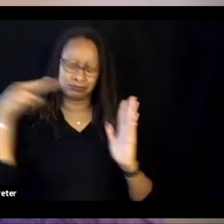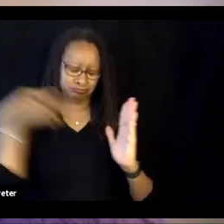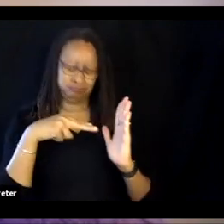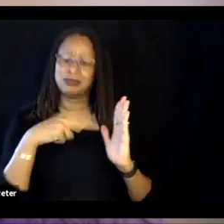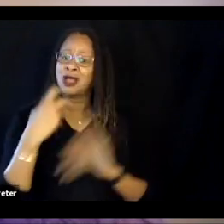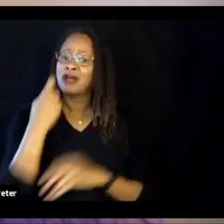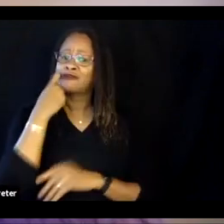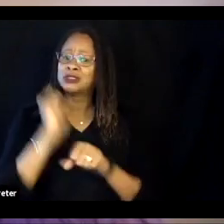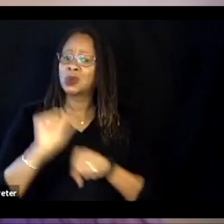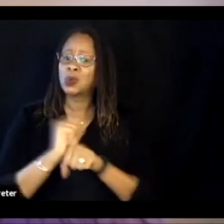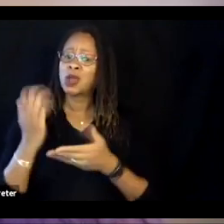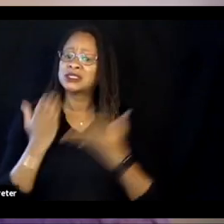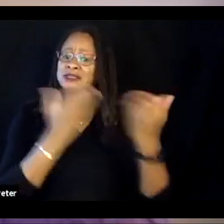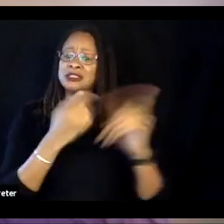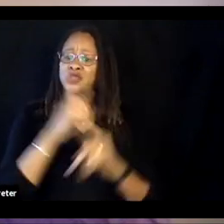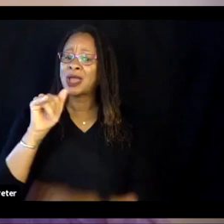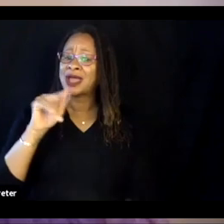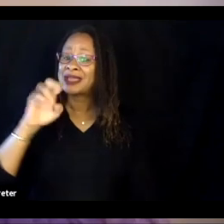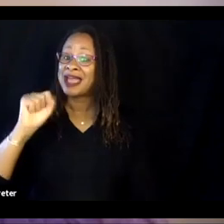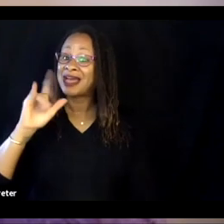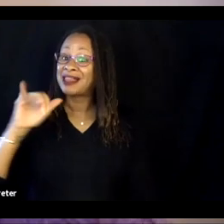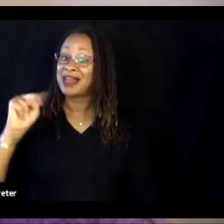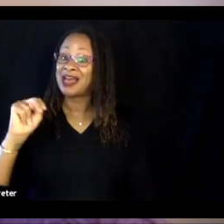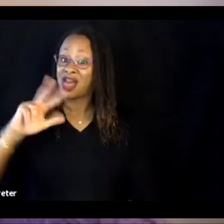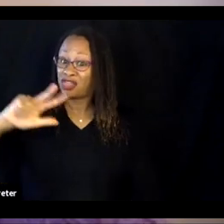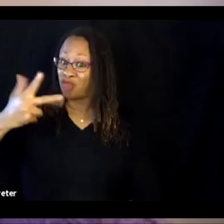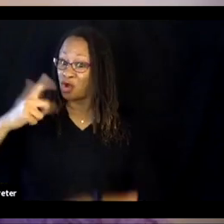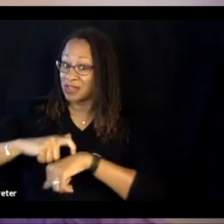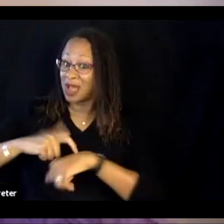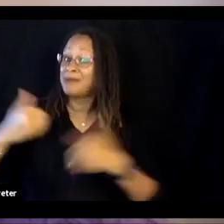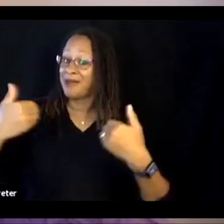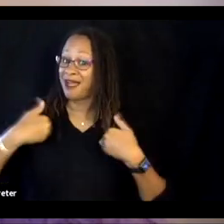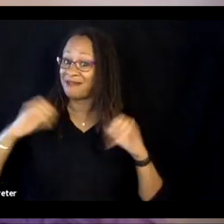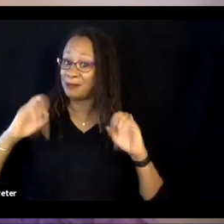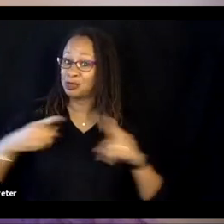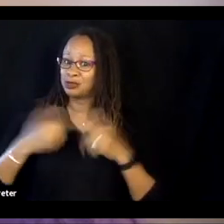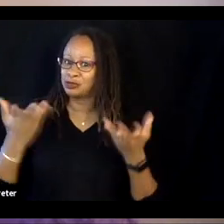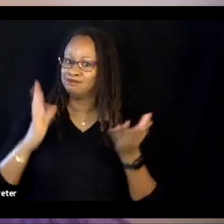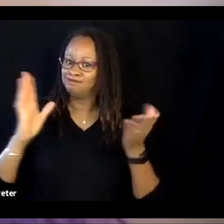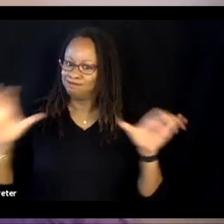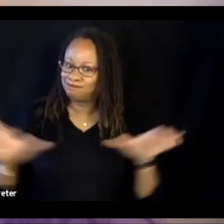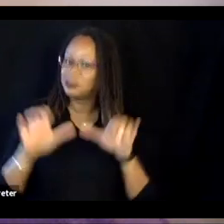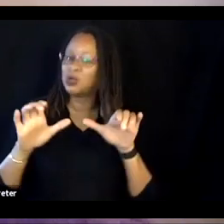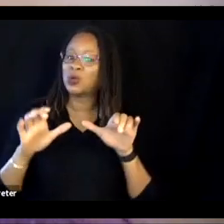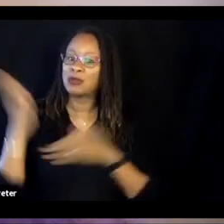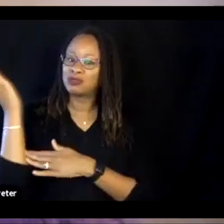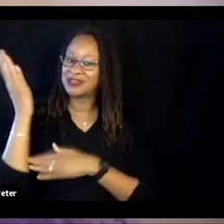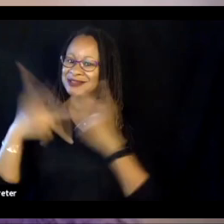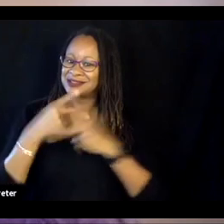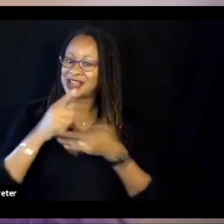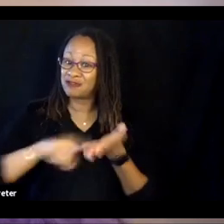updated work submitted to Ken Lyon. This is the third time that we have been able to conduct and present this this type of